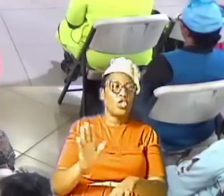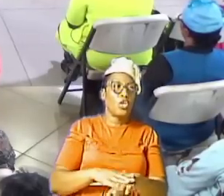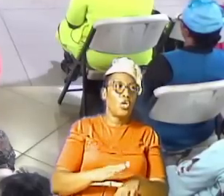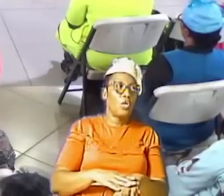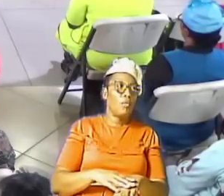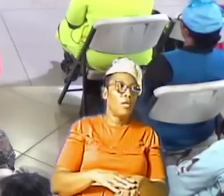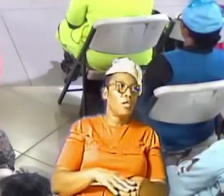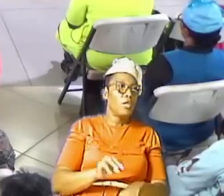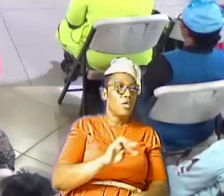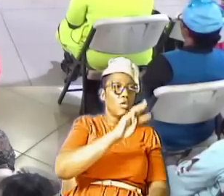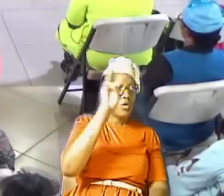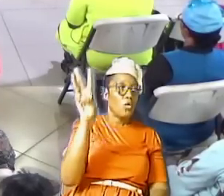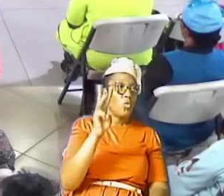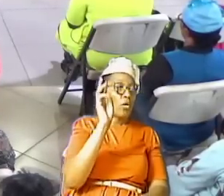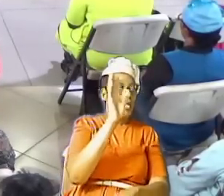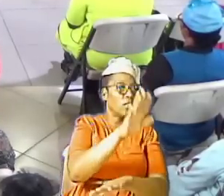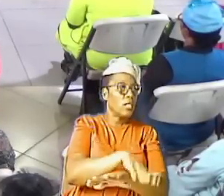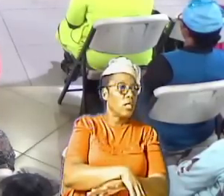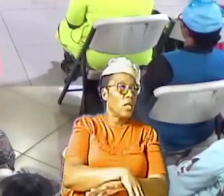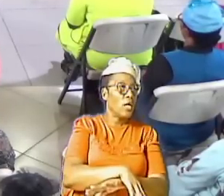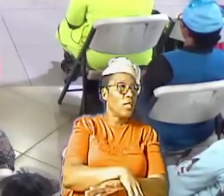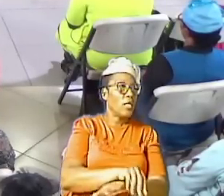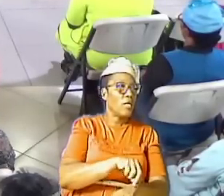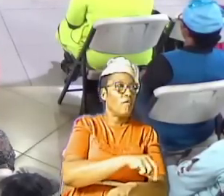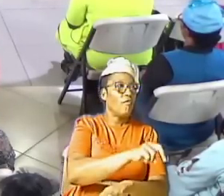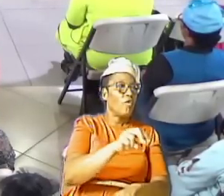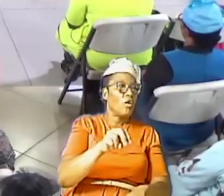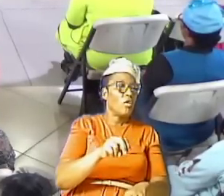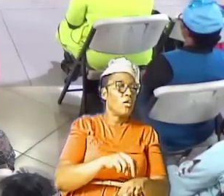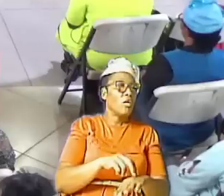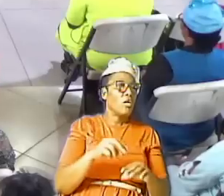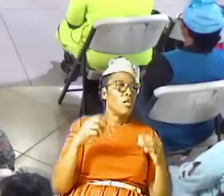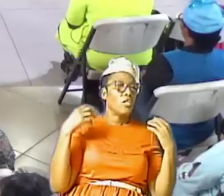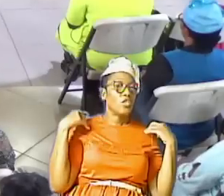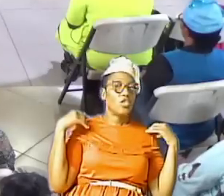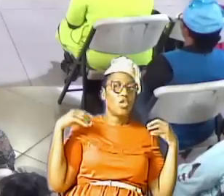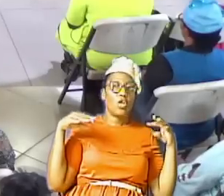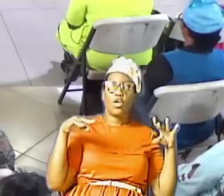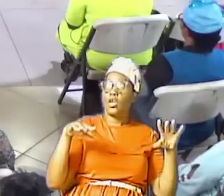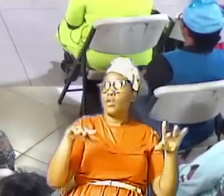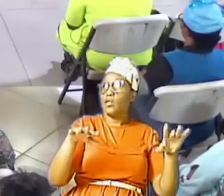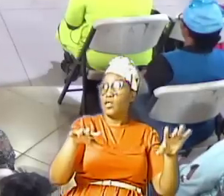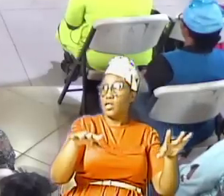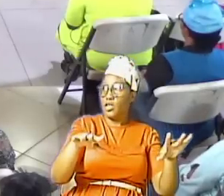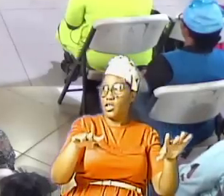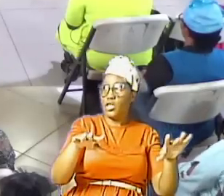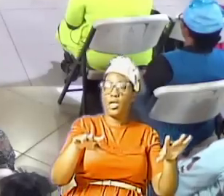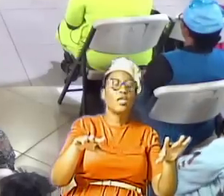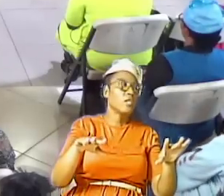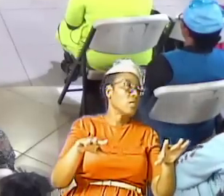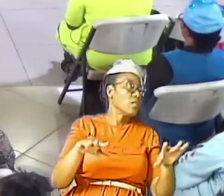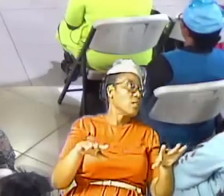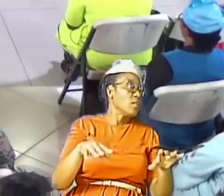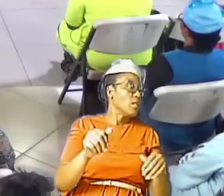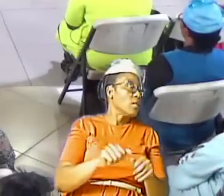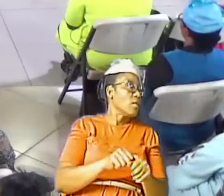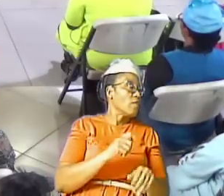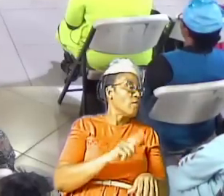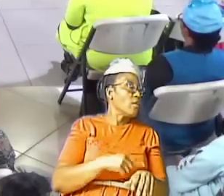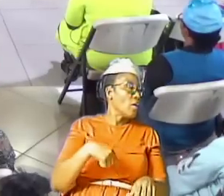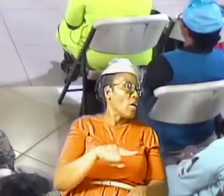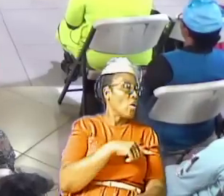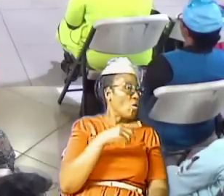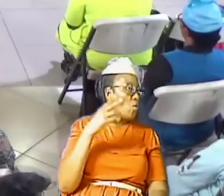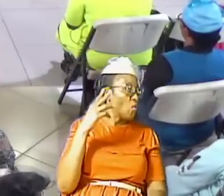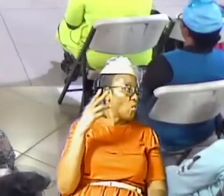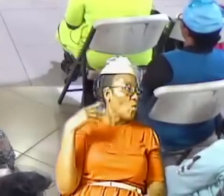night, amen, of our national convocation. I don't want to go into the cost. You know, every time we're here on a